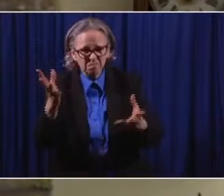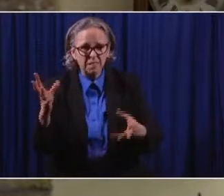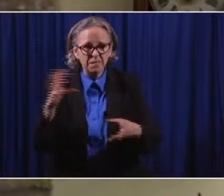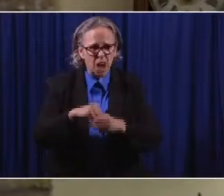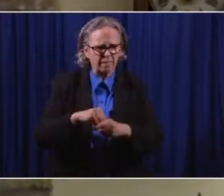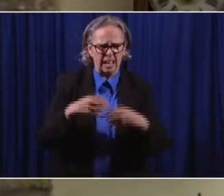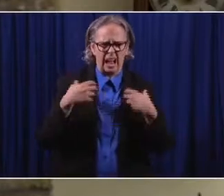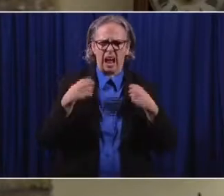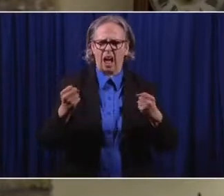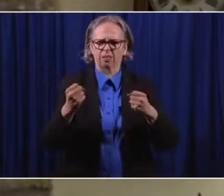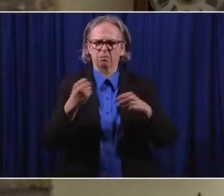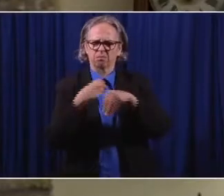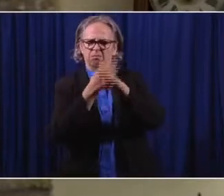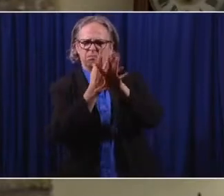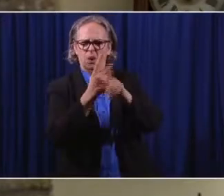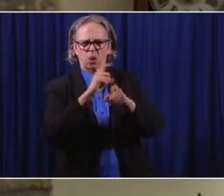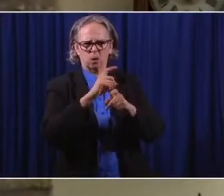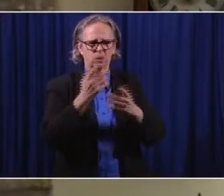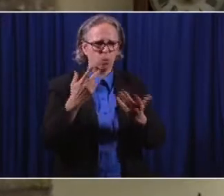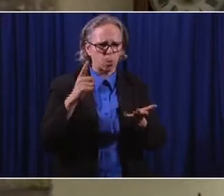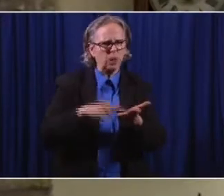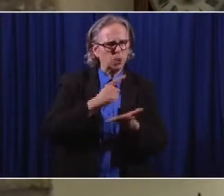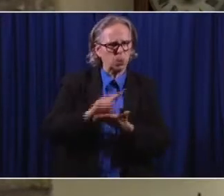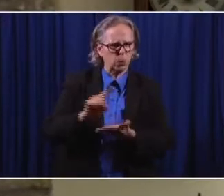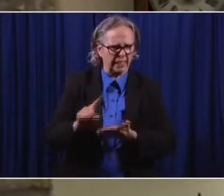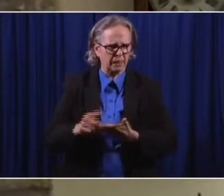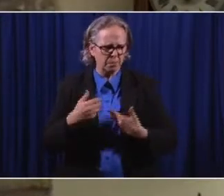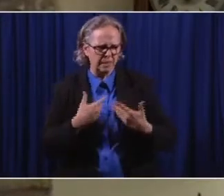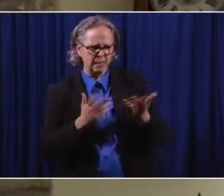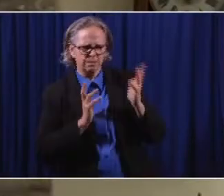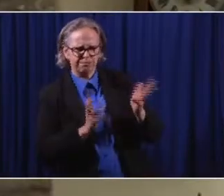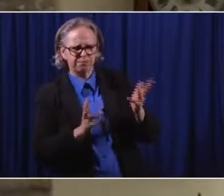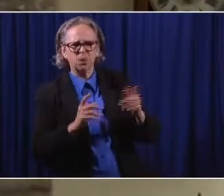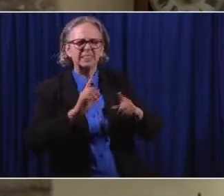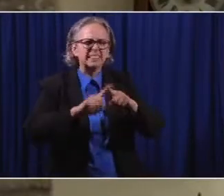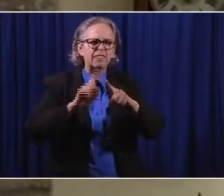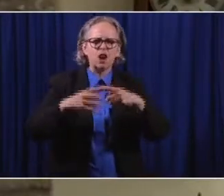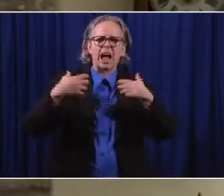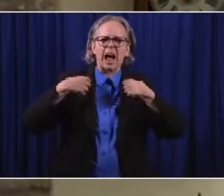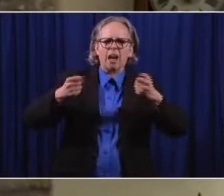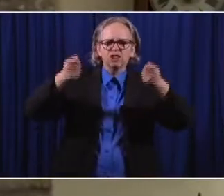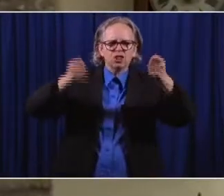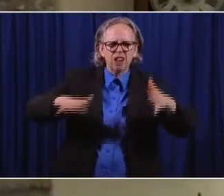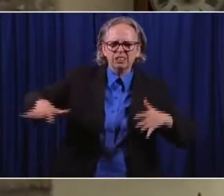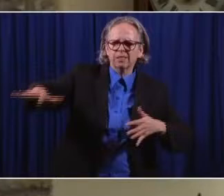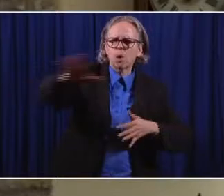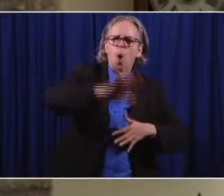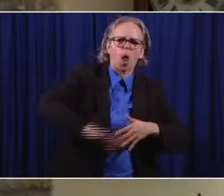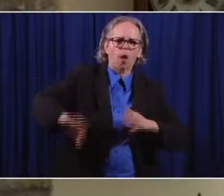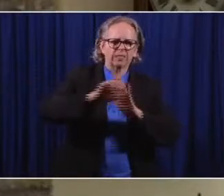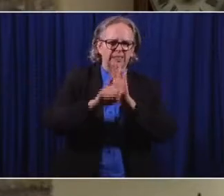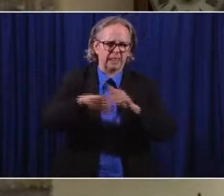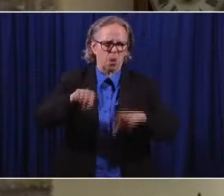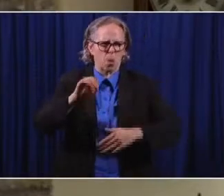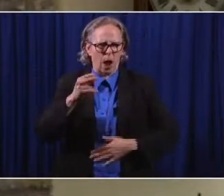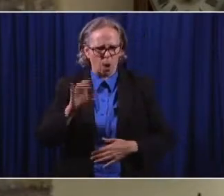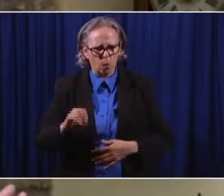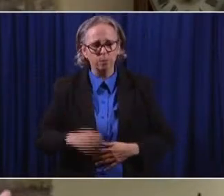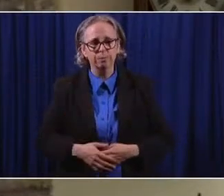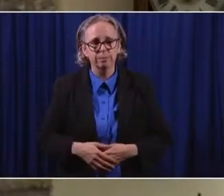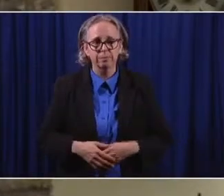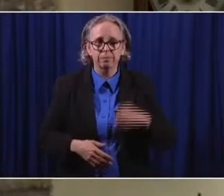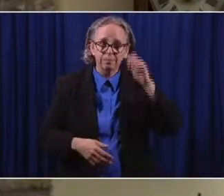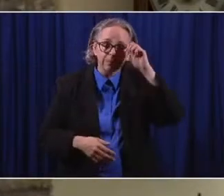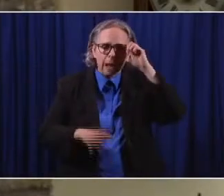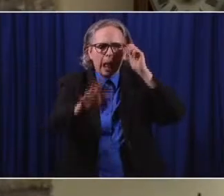in the morning once a week with our health directors around the state. And it's fascinating because they kind of give